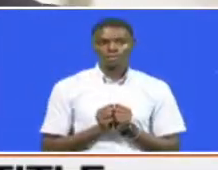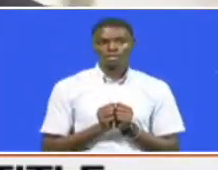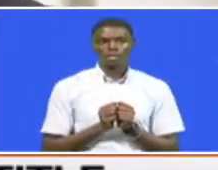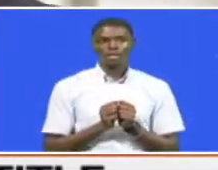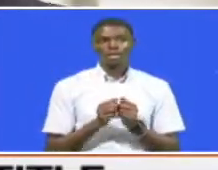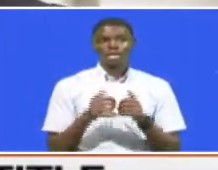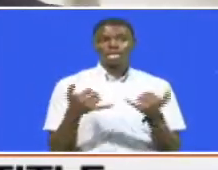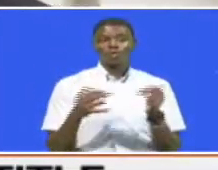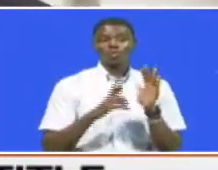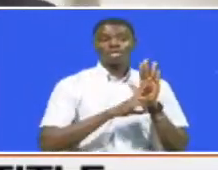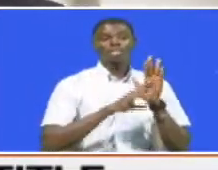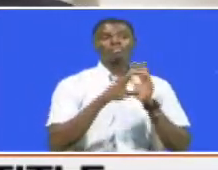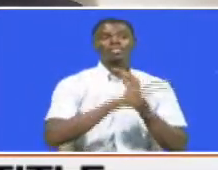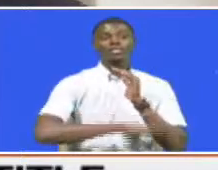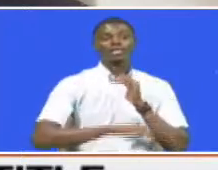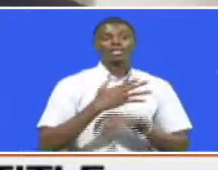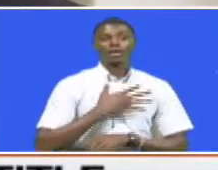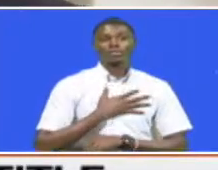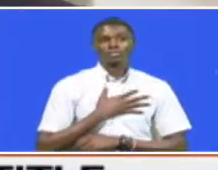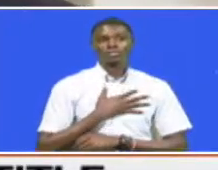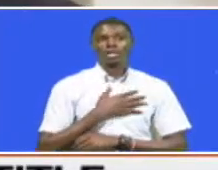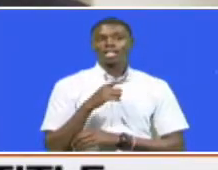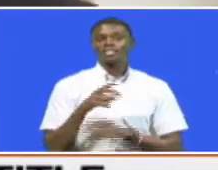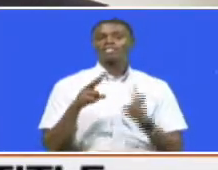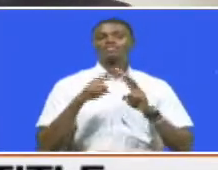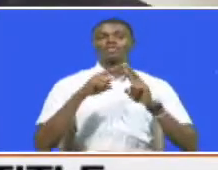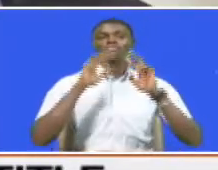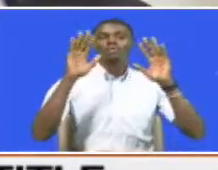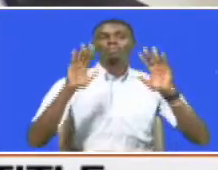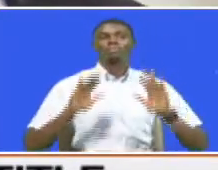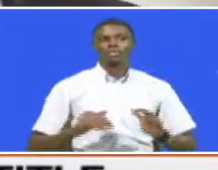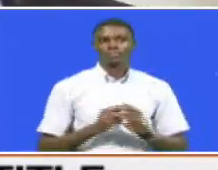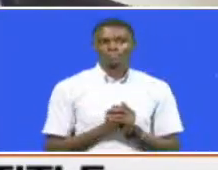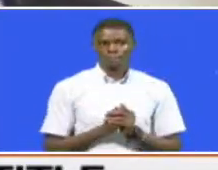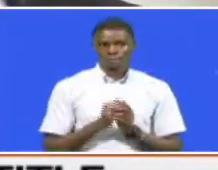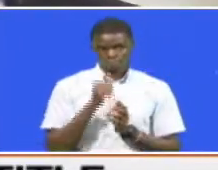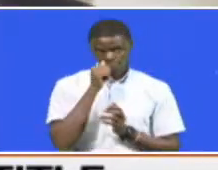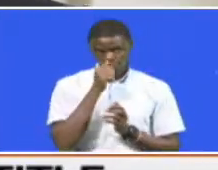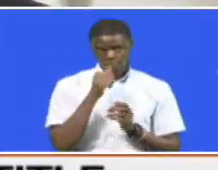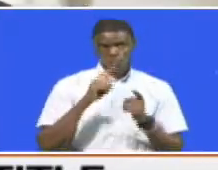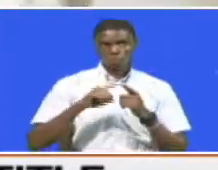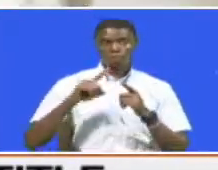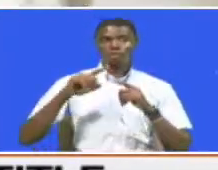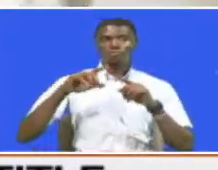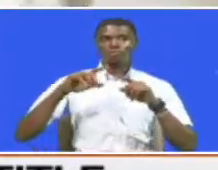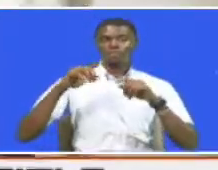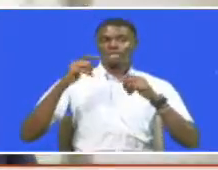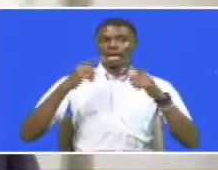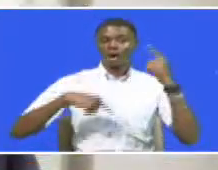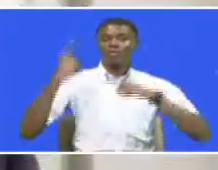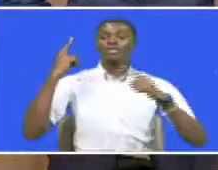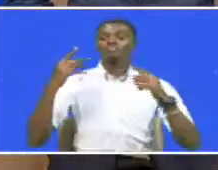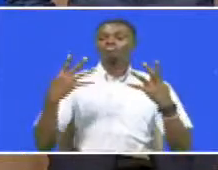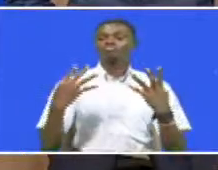are representing their countries. This is very important. To be a Commonwealth champion is not easy.